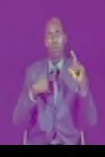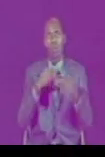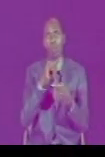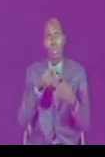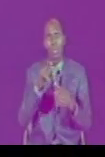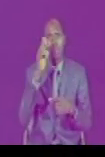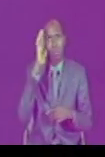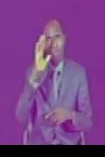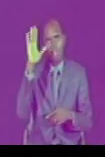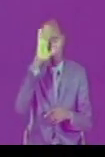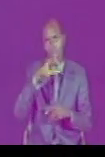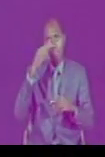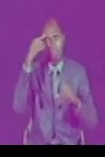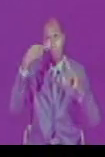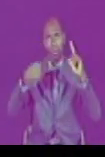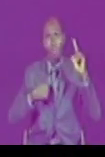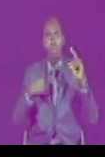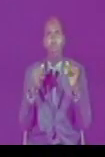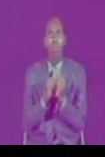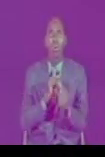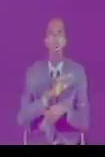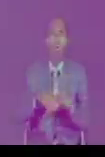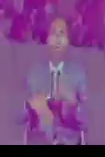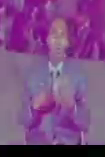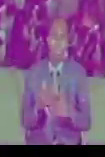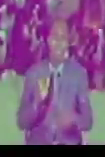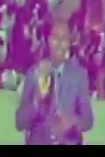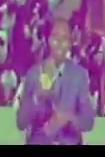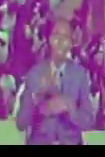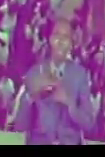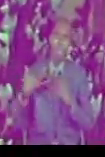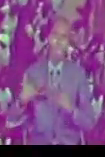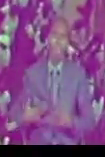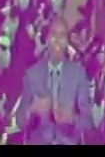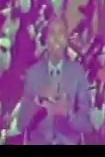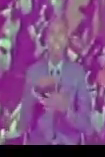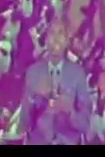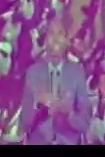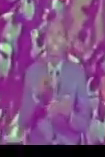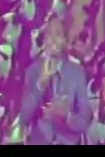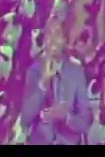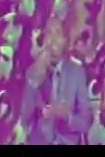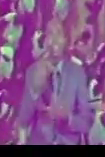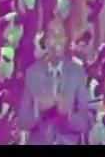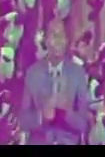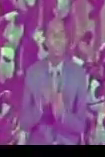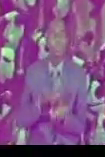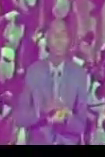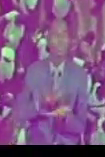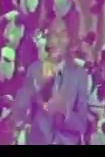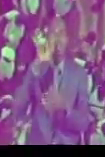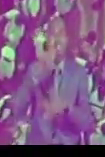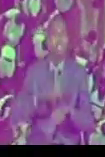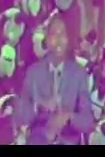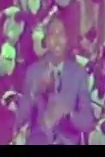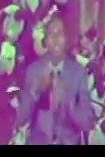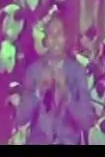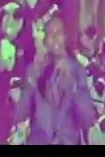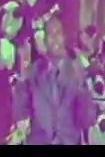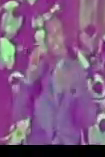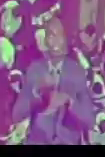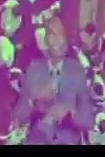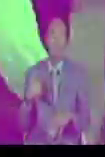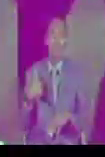with all your heart. This is the glorious time, the great time we'll be waiting